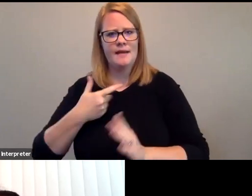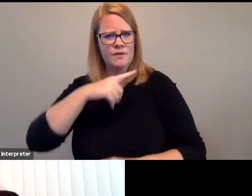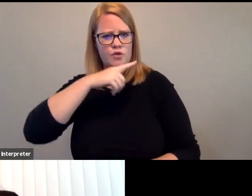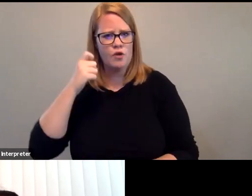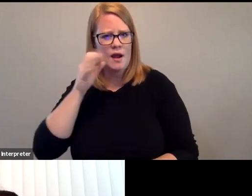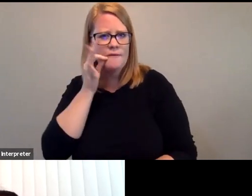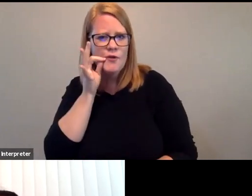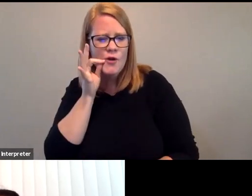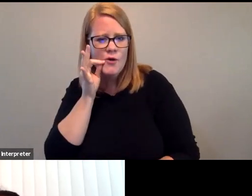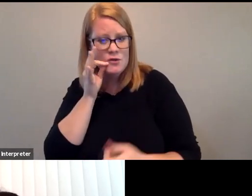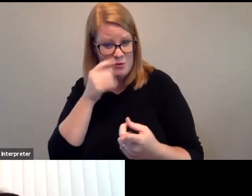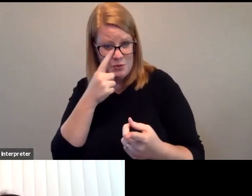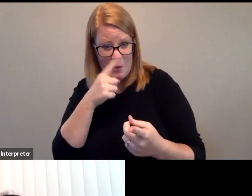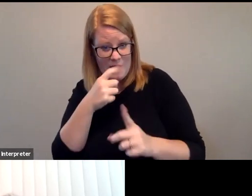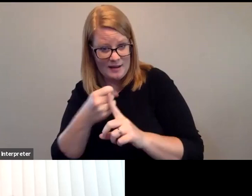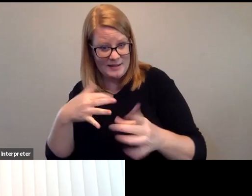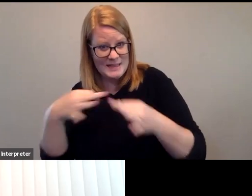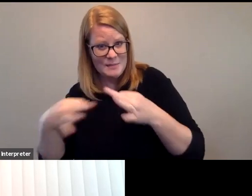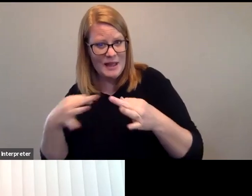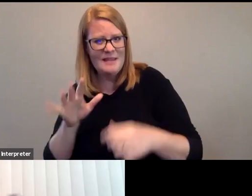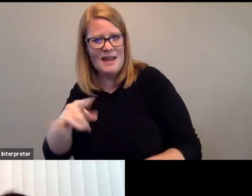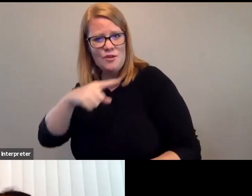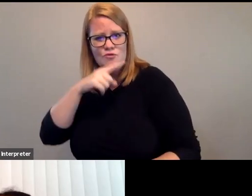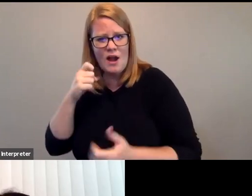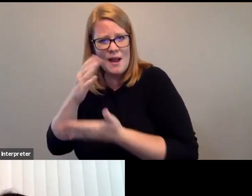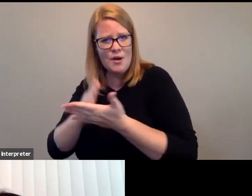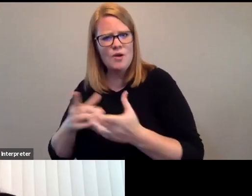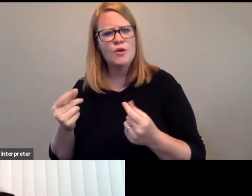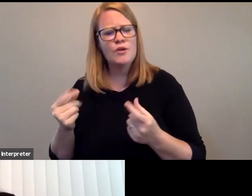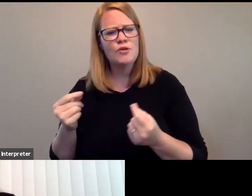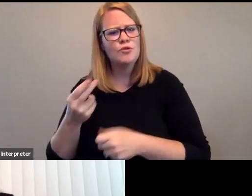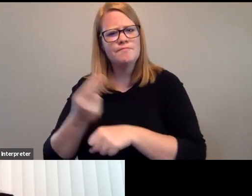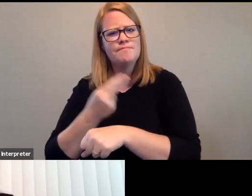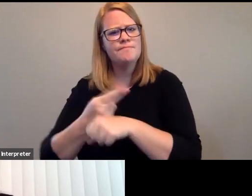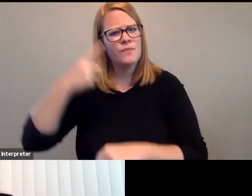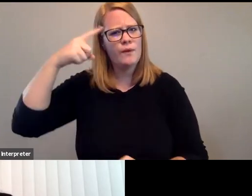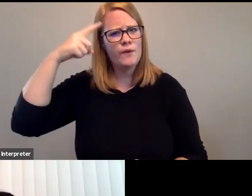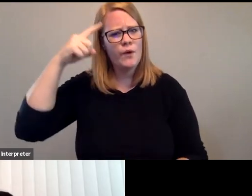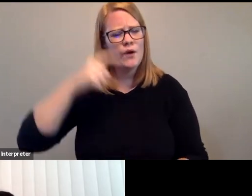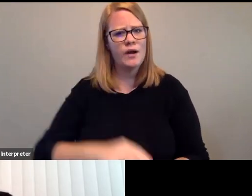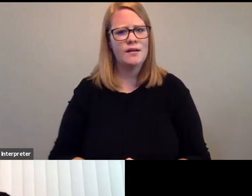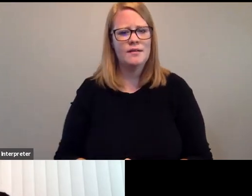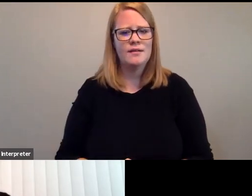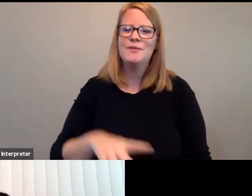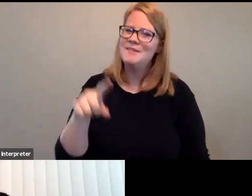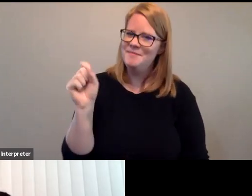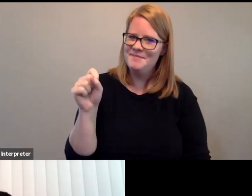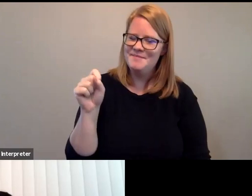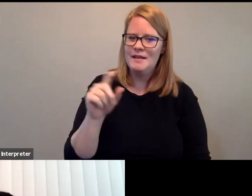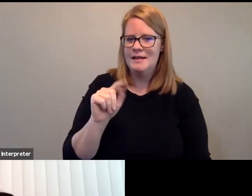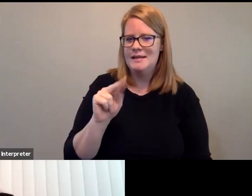guess, products that come? Yeah. So the of course the beginning stage is of course the flour, and that